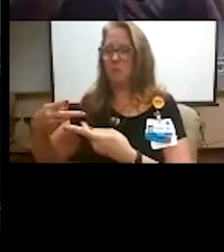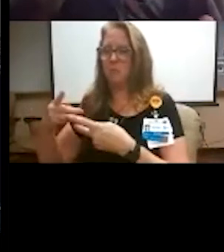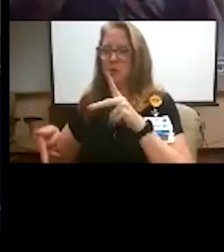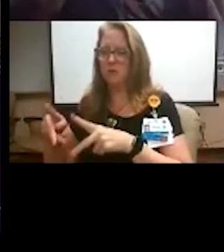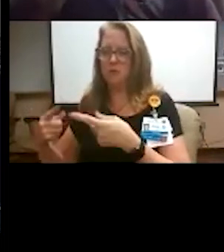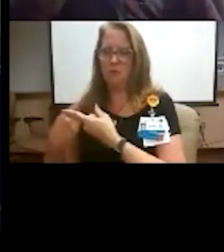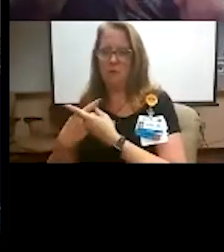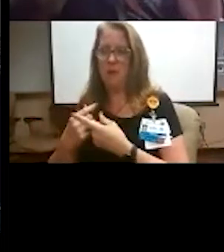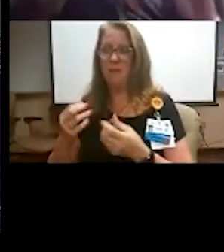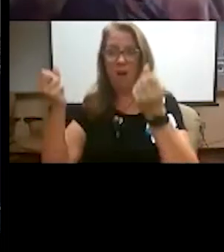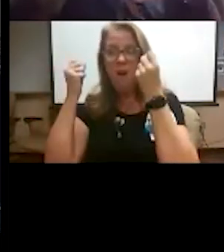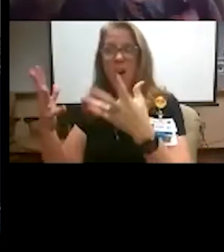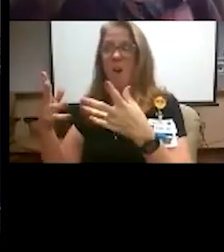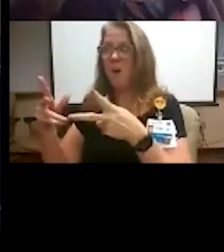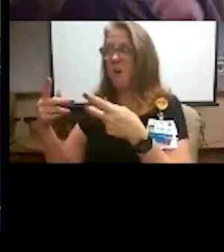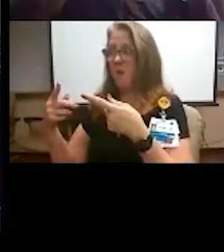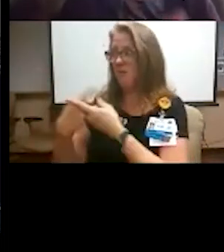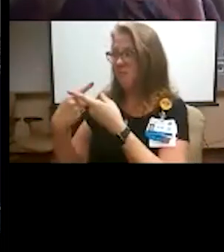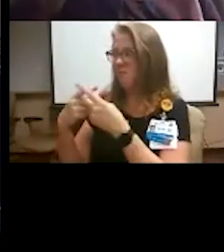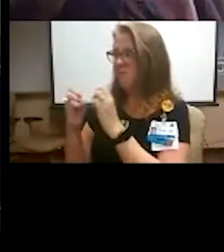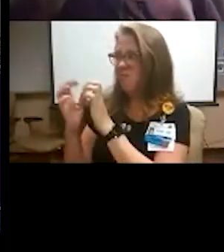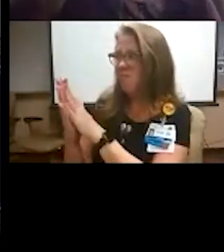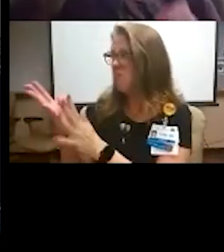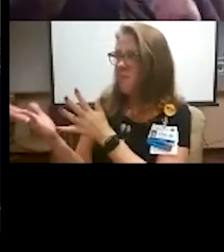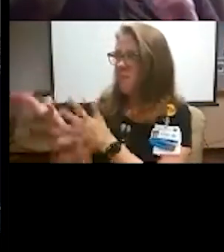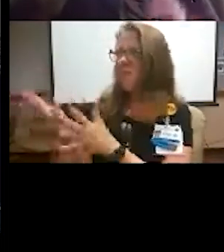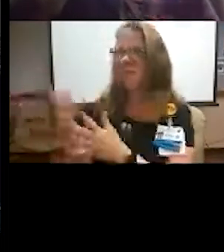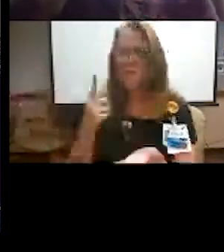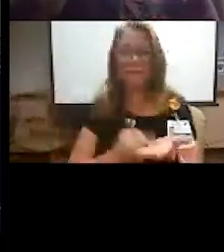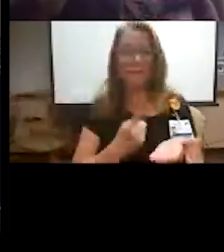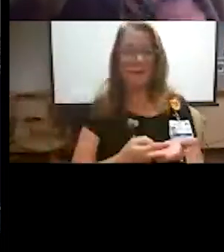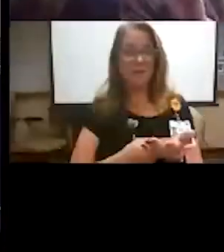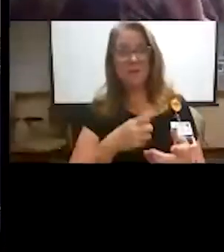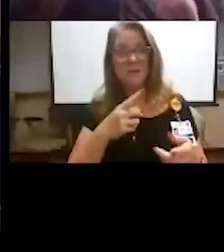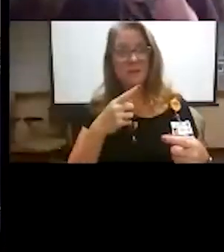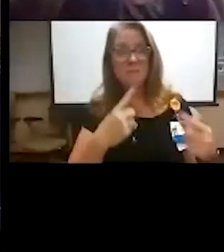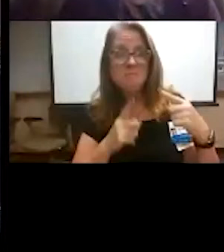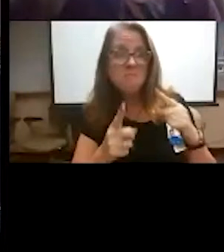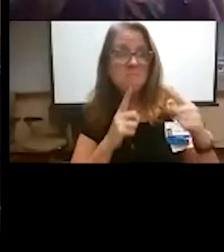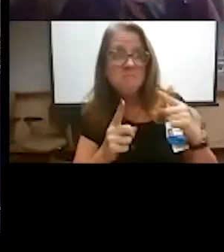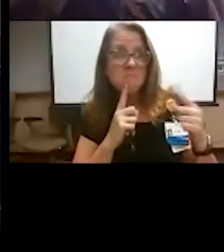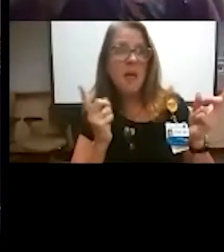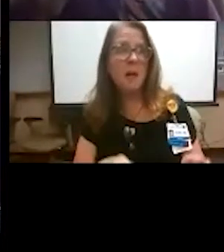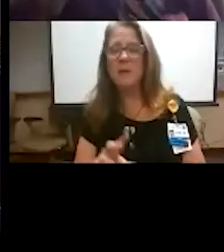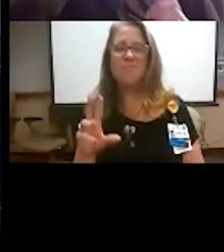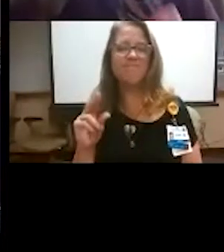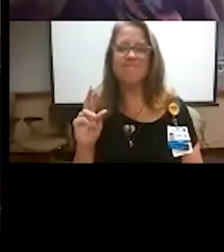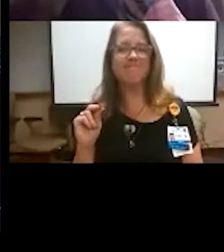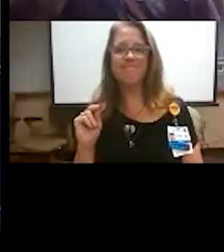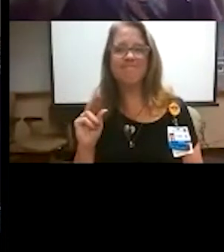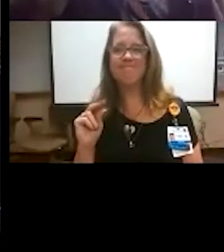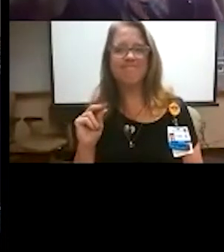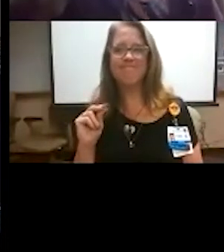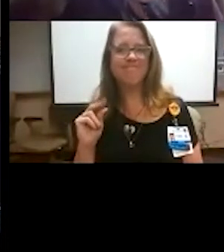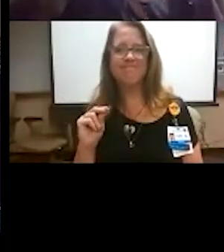lot of interpersonal conflict, we won't have the kinds of discussions and debates that we need to have to